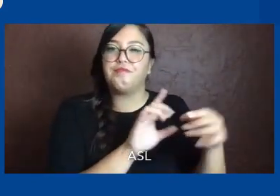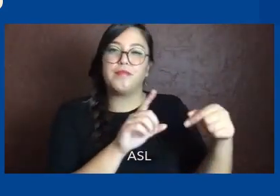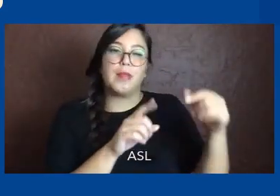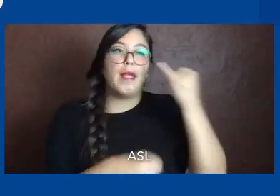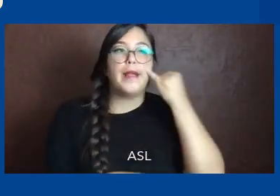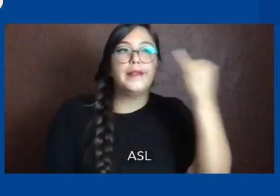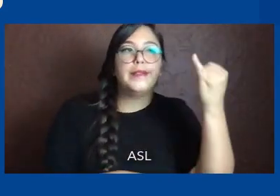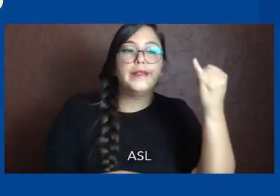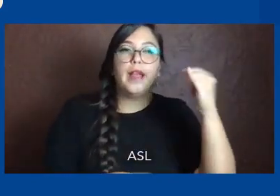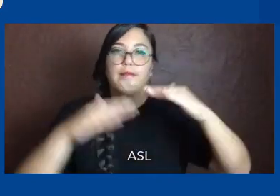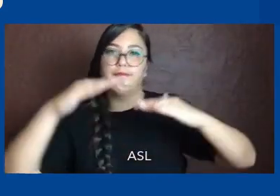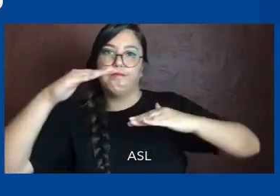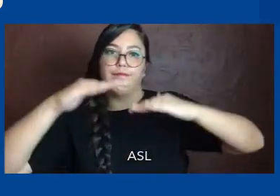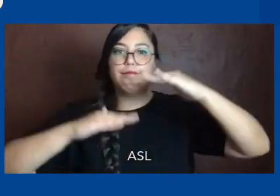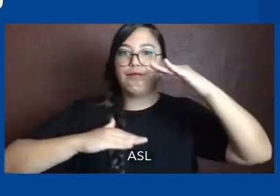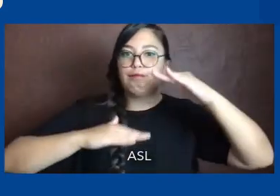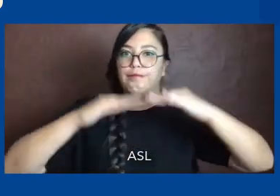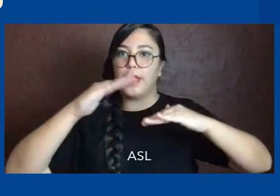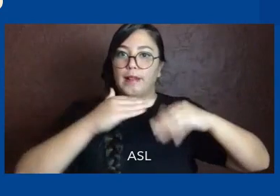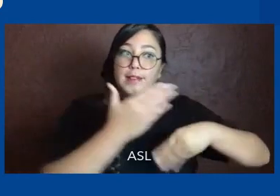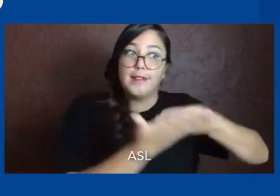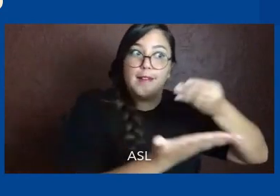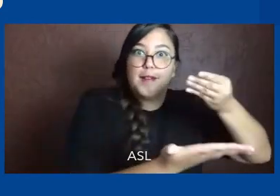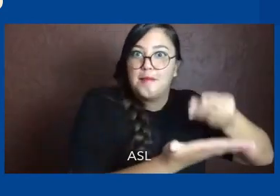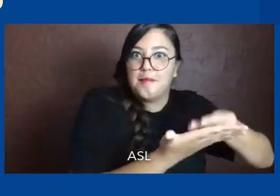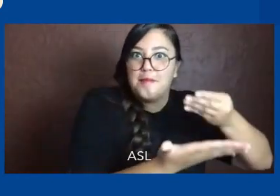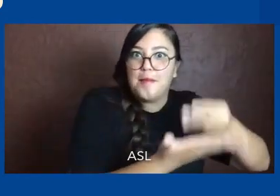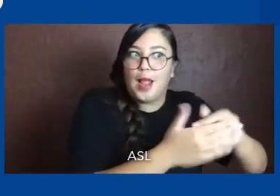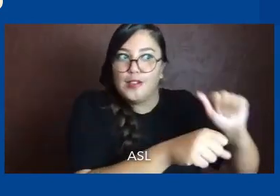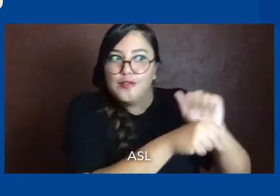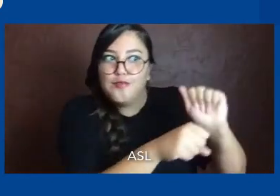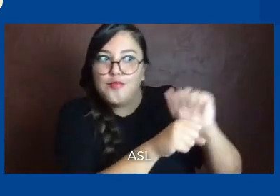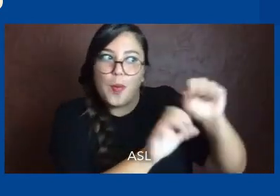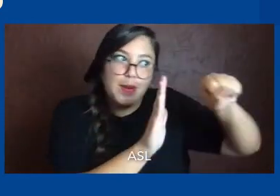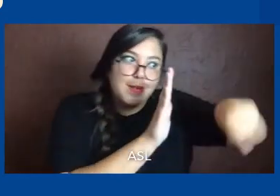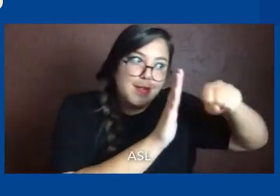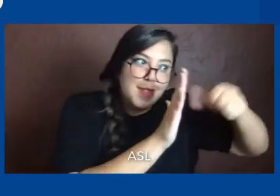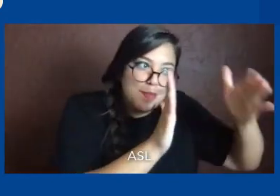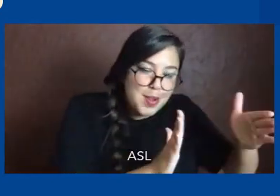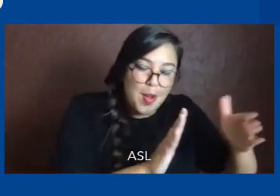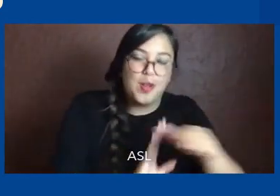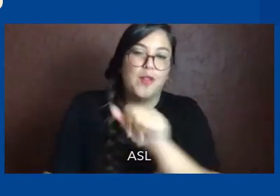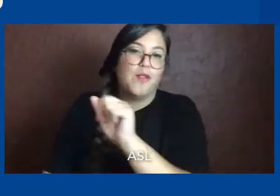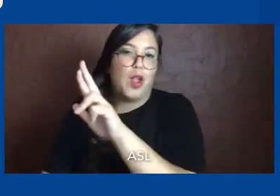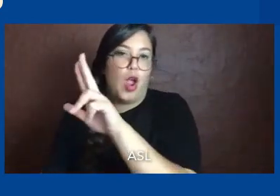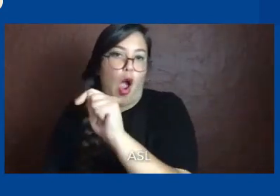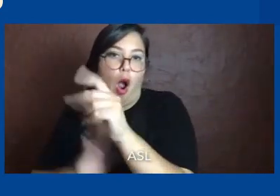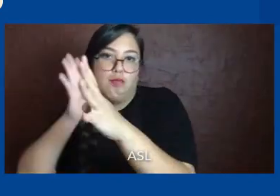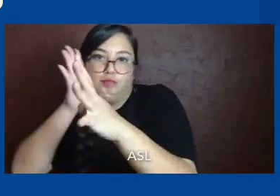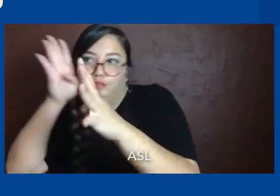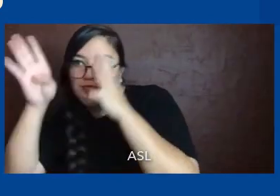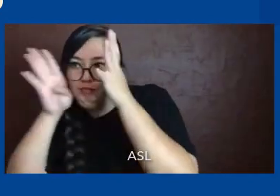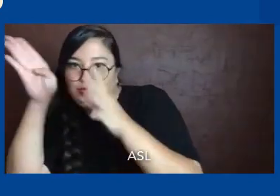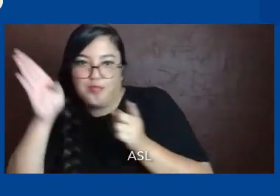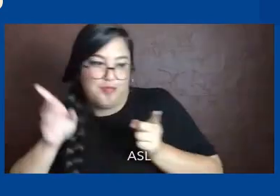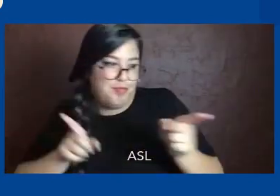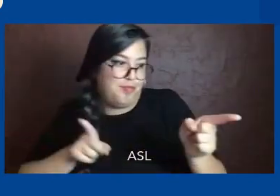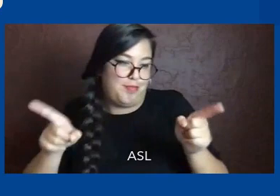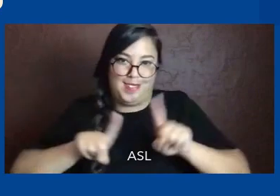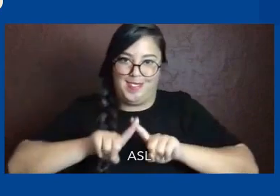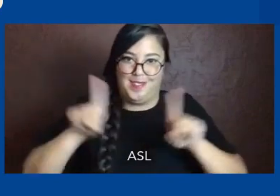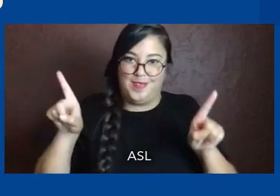a balance between like the commerce of cinematography and the creativity of it. And I think this is